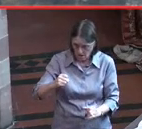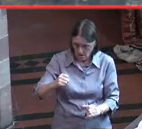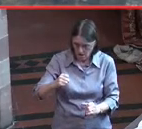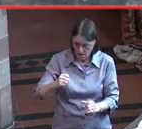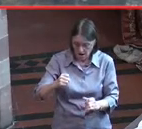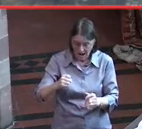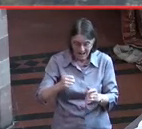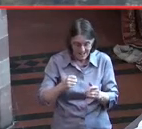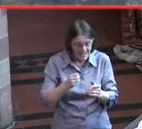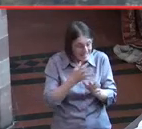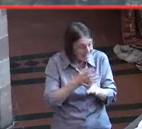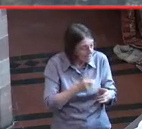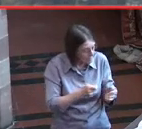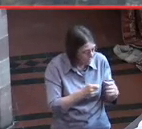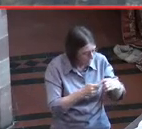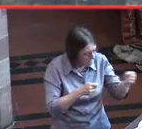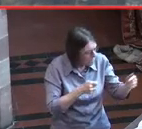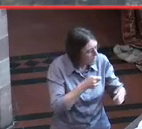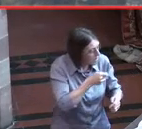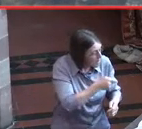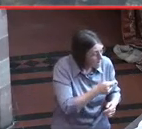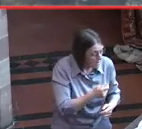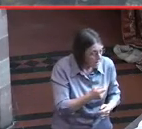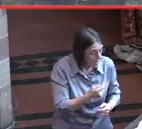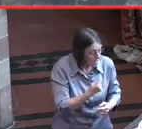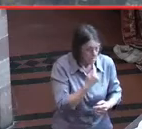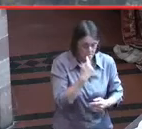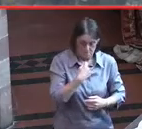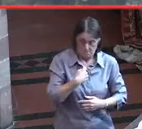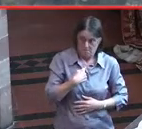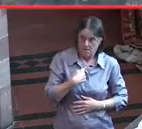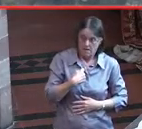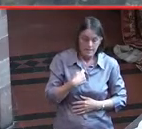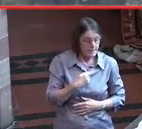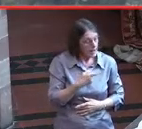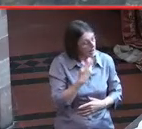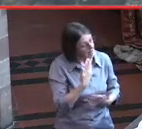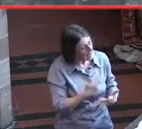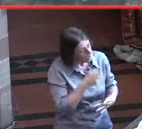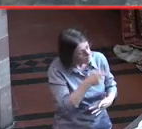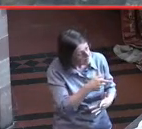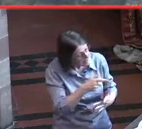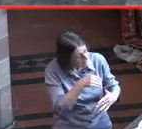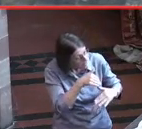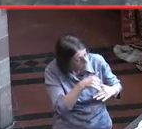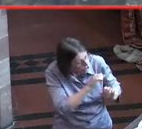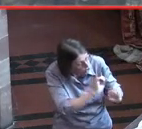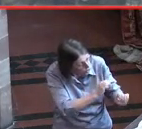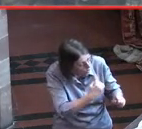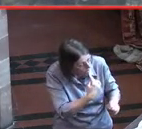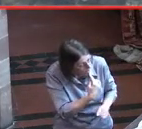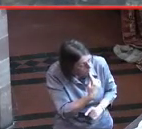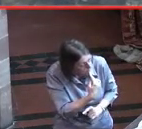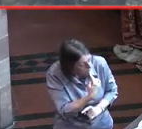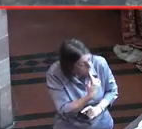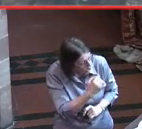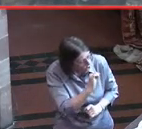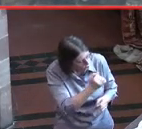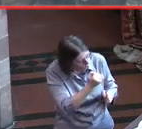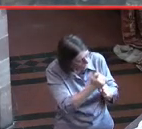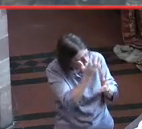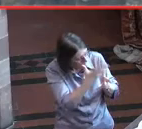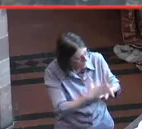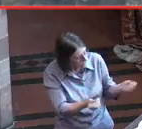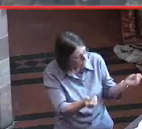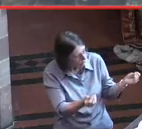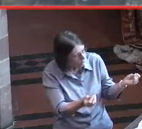The seraph touched my mouth with it and said, "Now that this has touched your lips, your guilt has